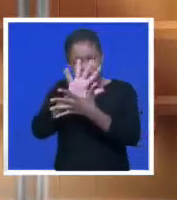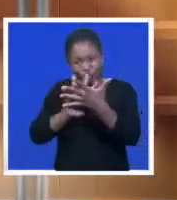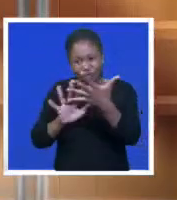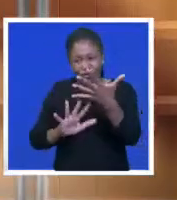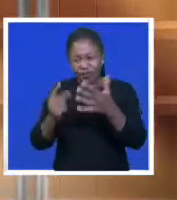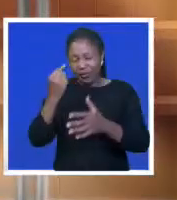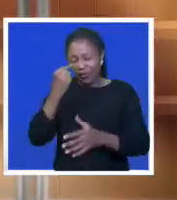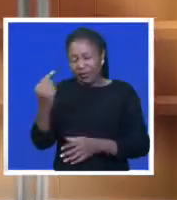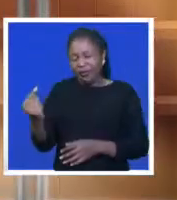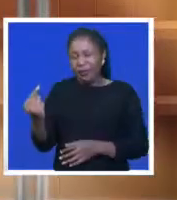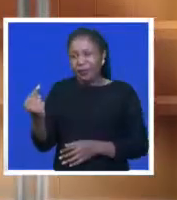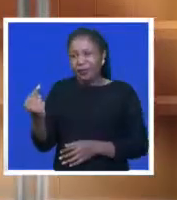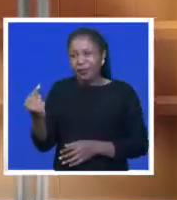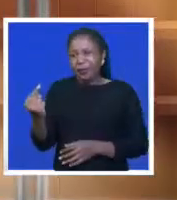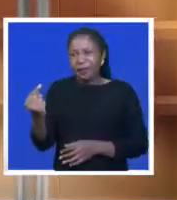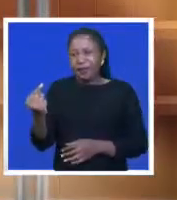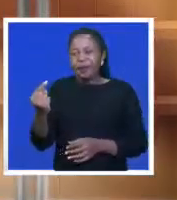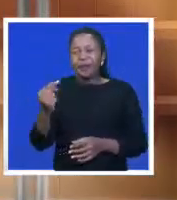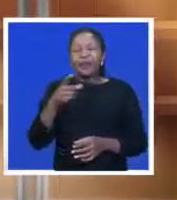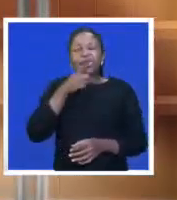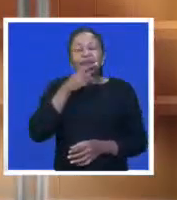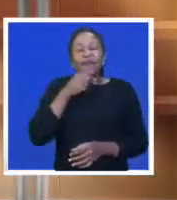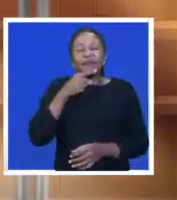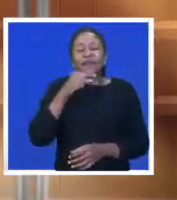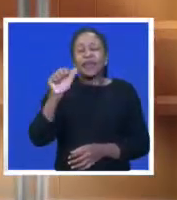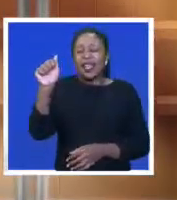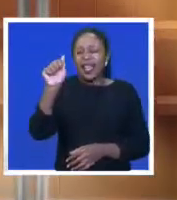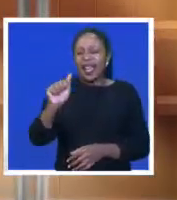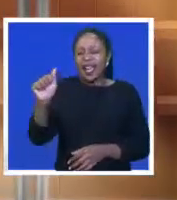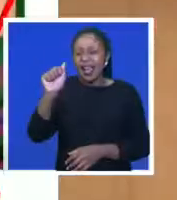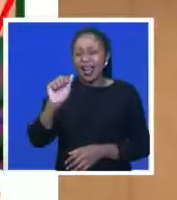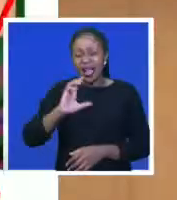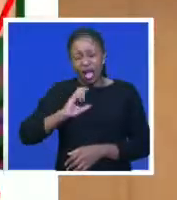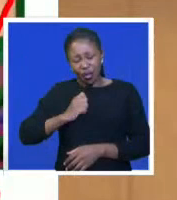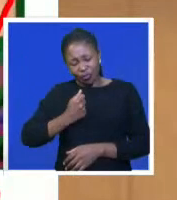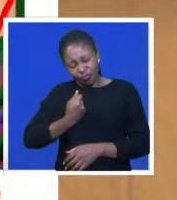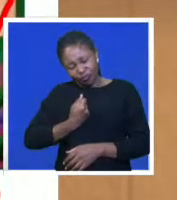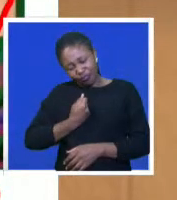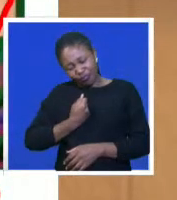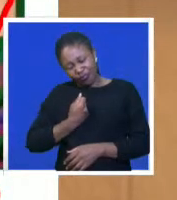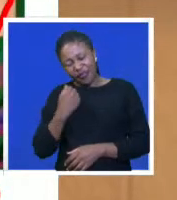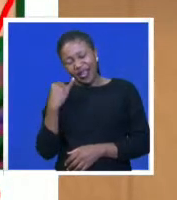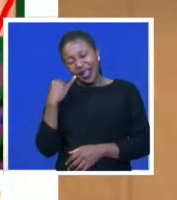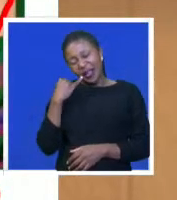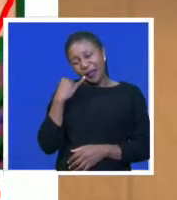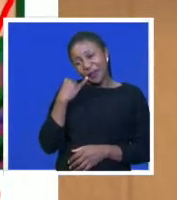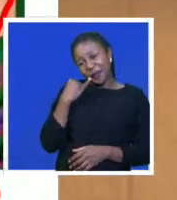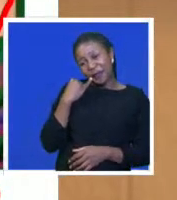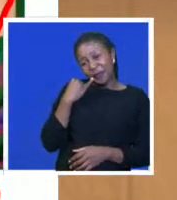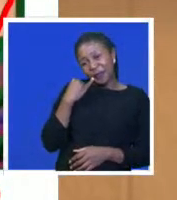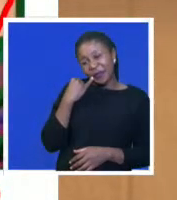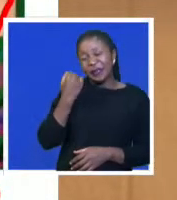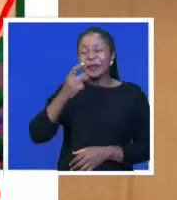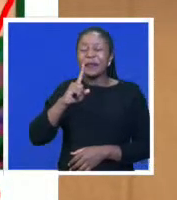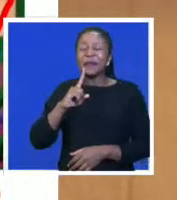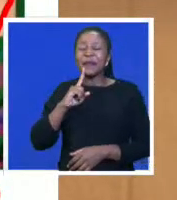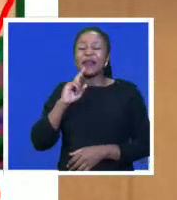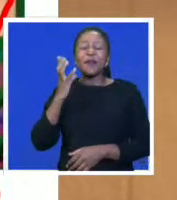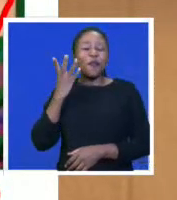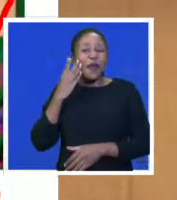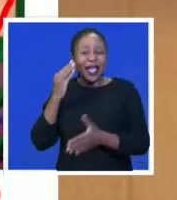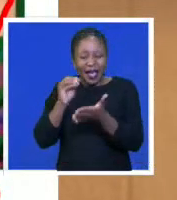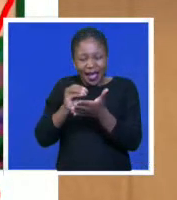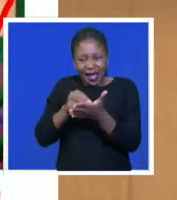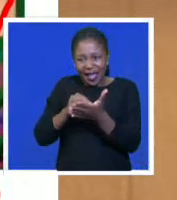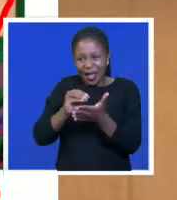didn't have a friend, he was sad and lonely. And after God created Eve and brought Eve